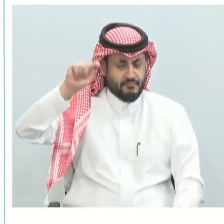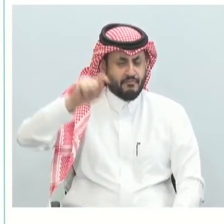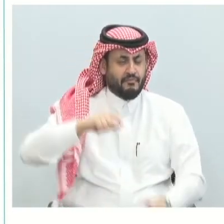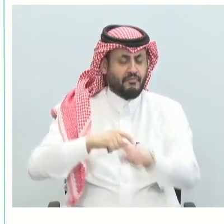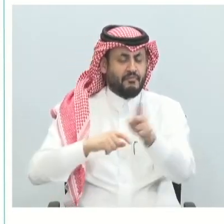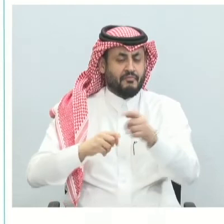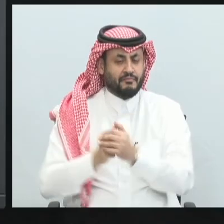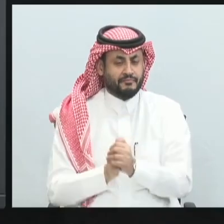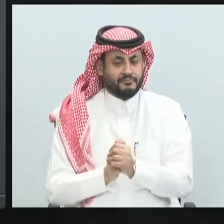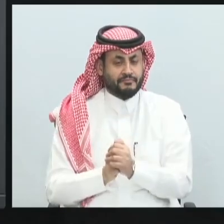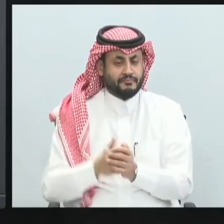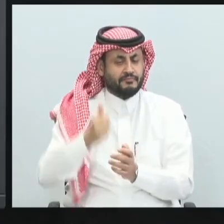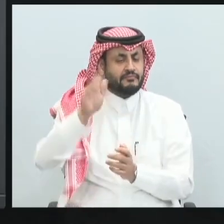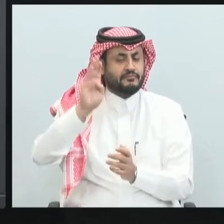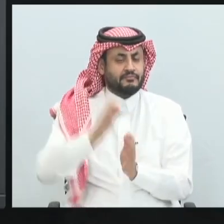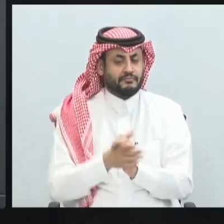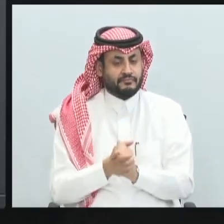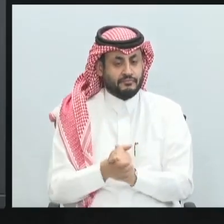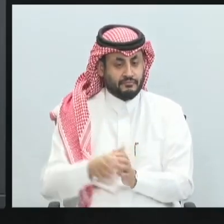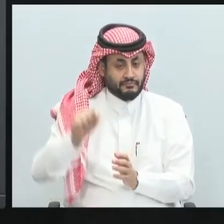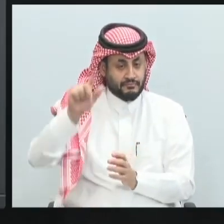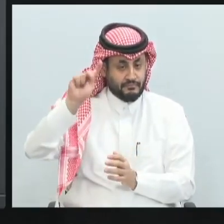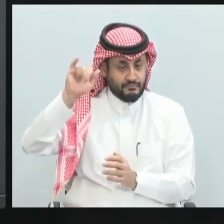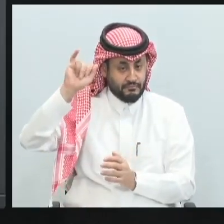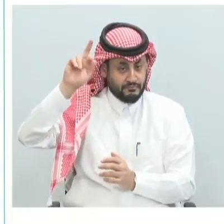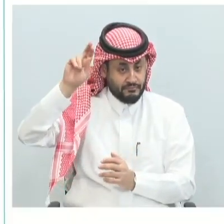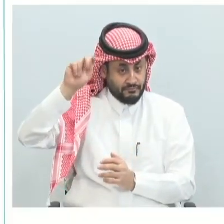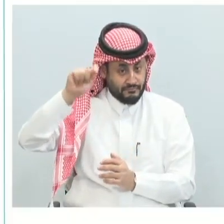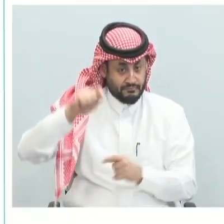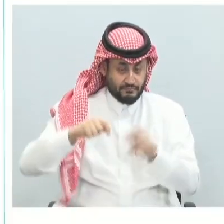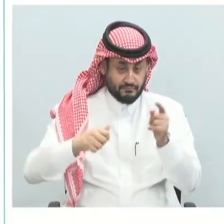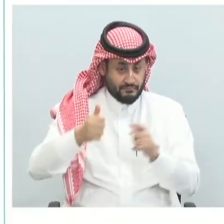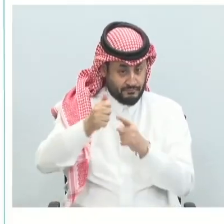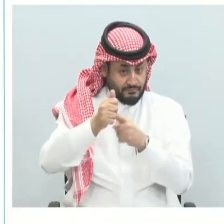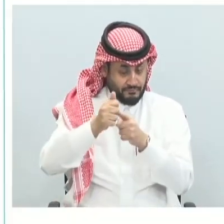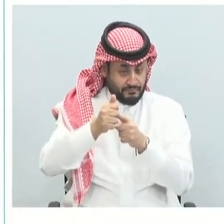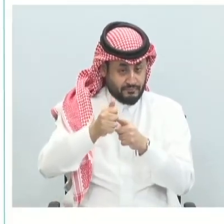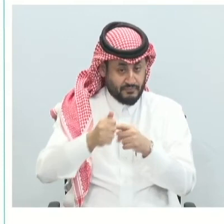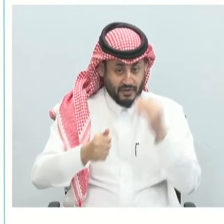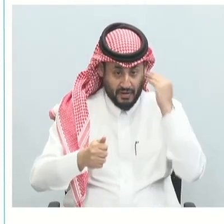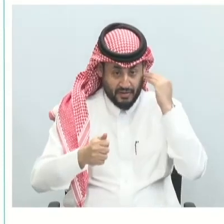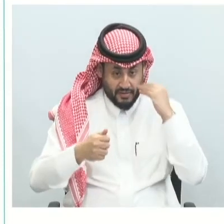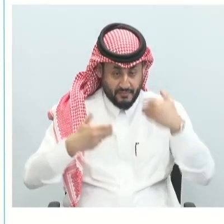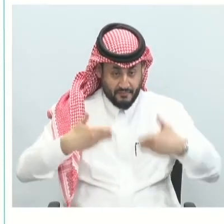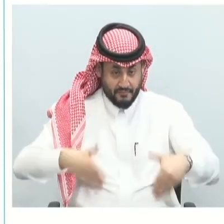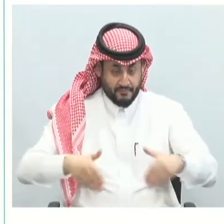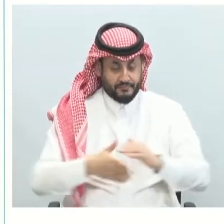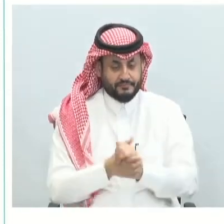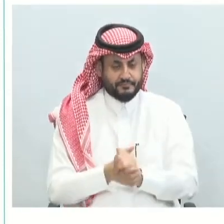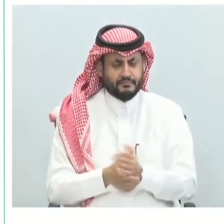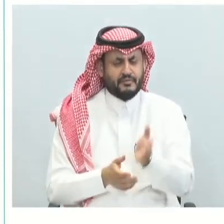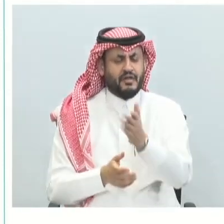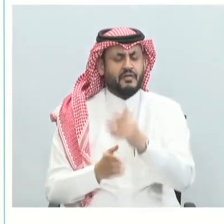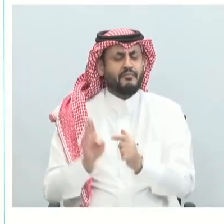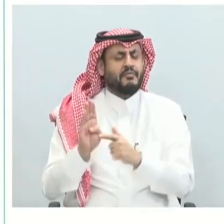B? A or B? Skirt. Excellent. It's what? A. It's A. And what about this?